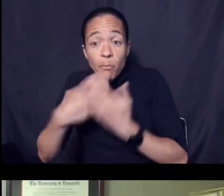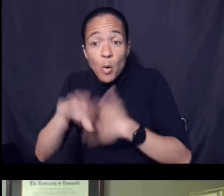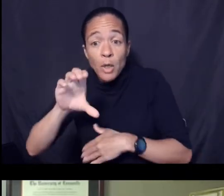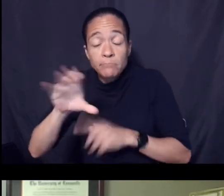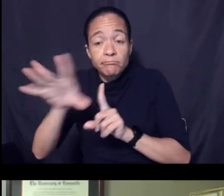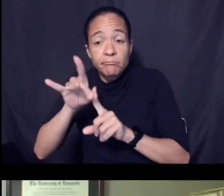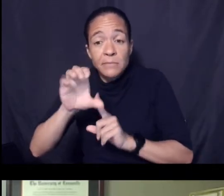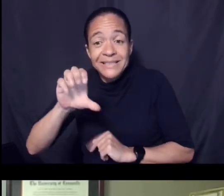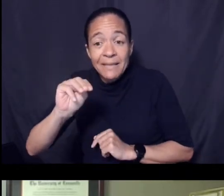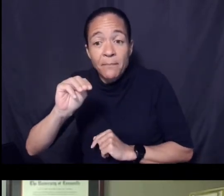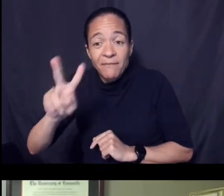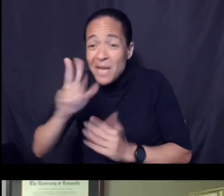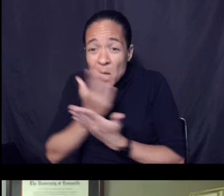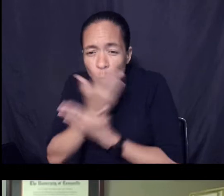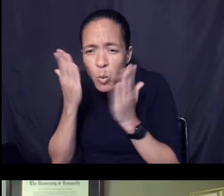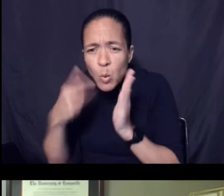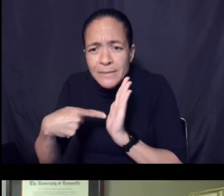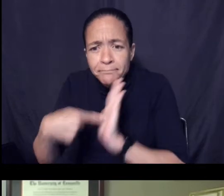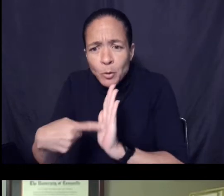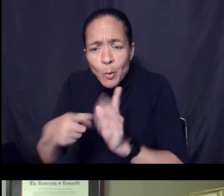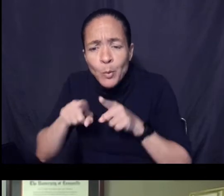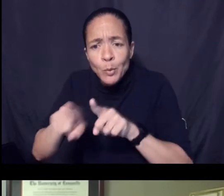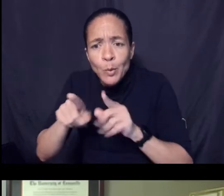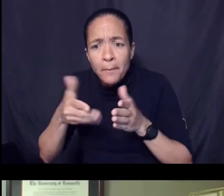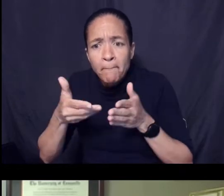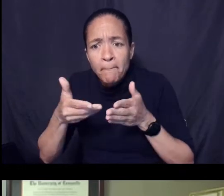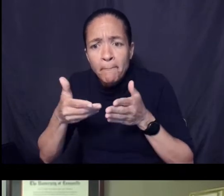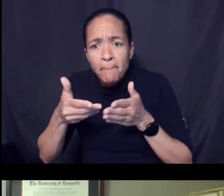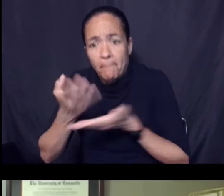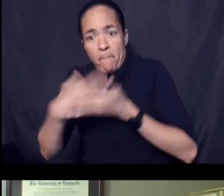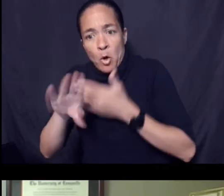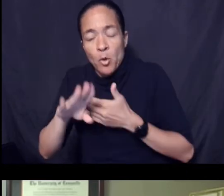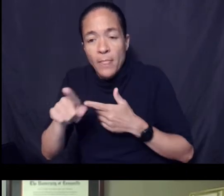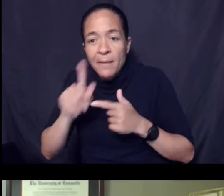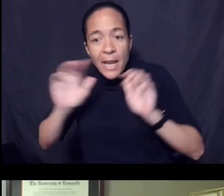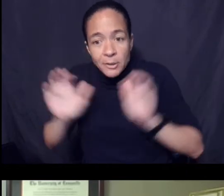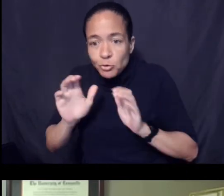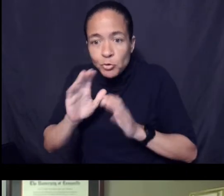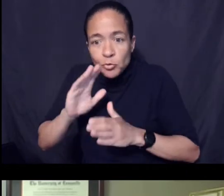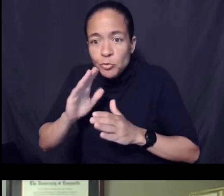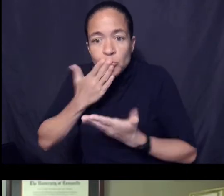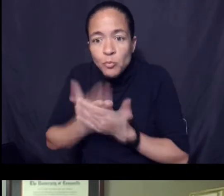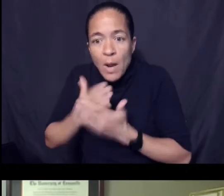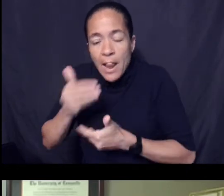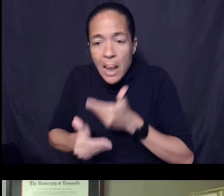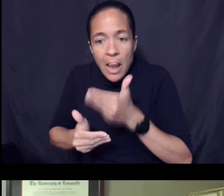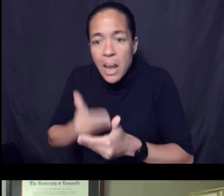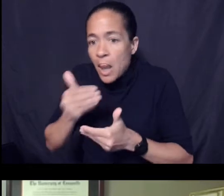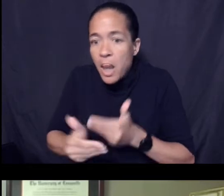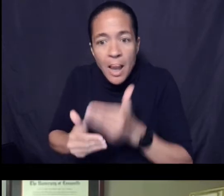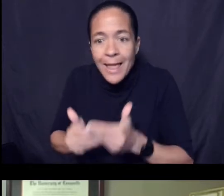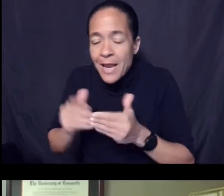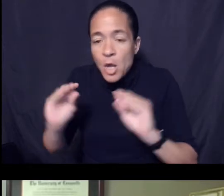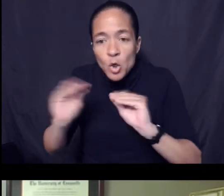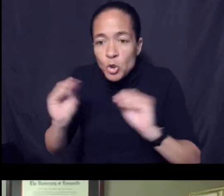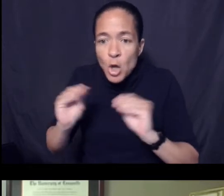CMV infection, but not have any symptoms at birth and do relatively well and be asymptomatic by school age with